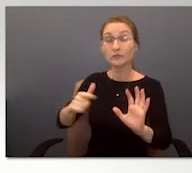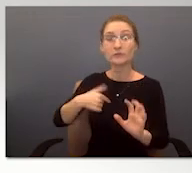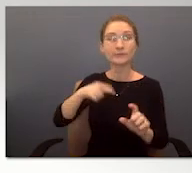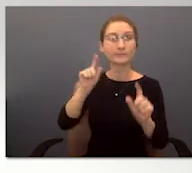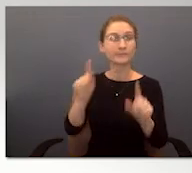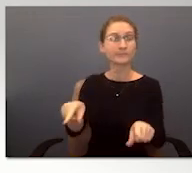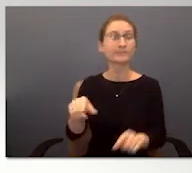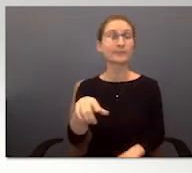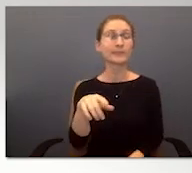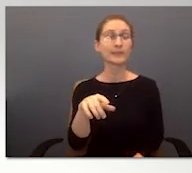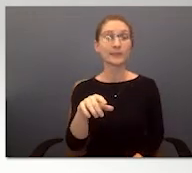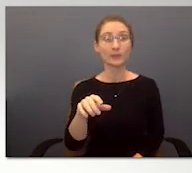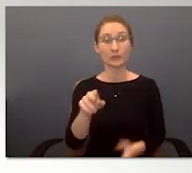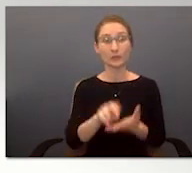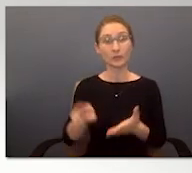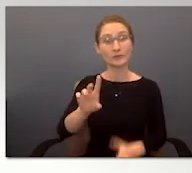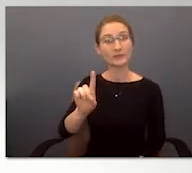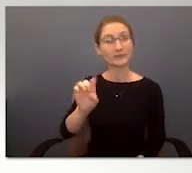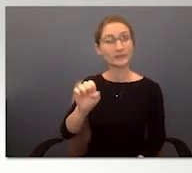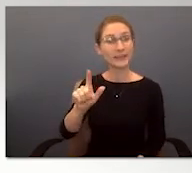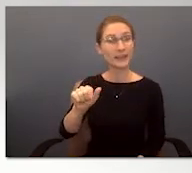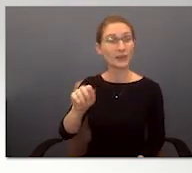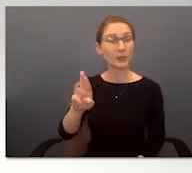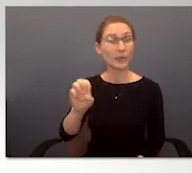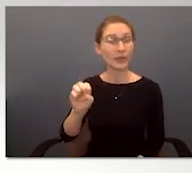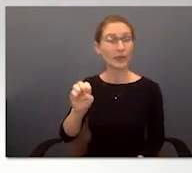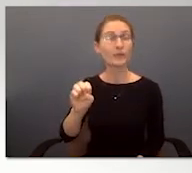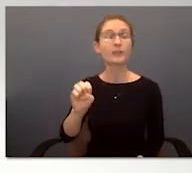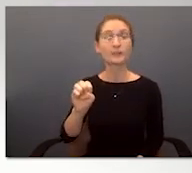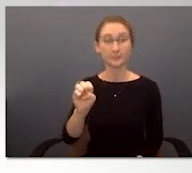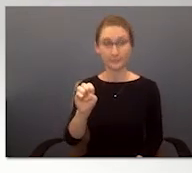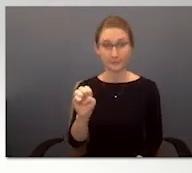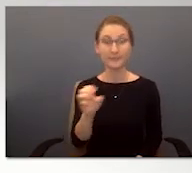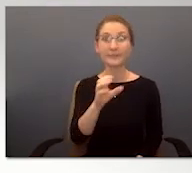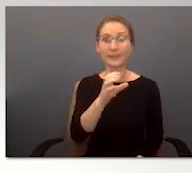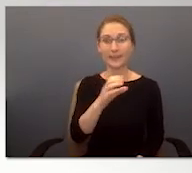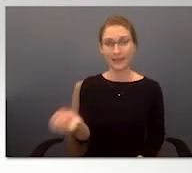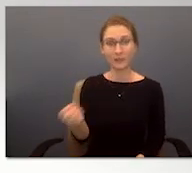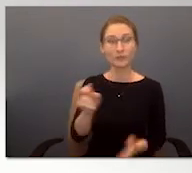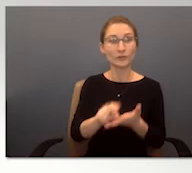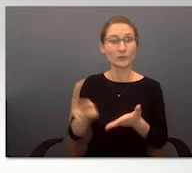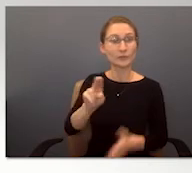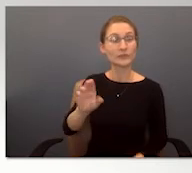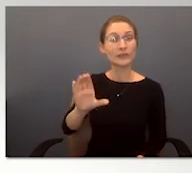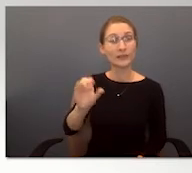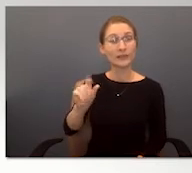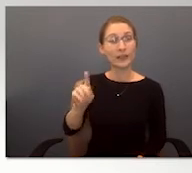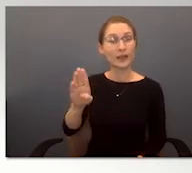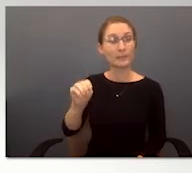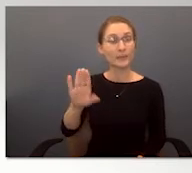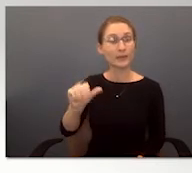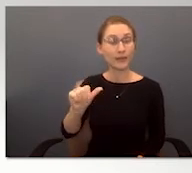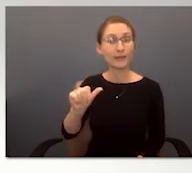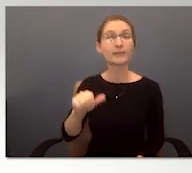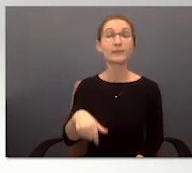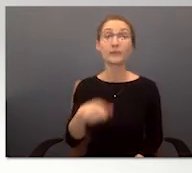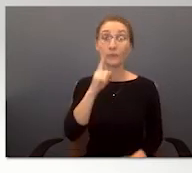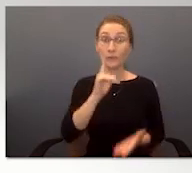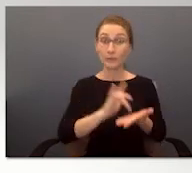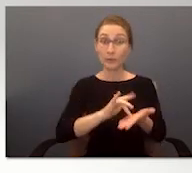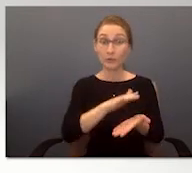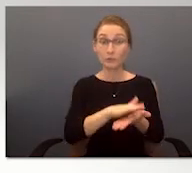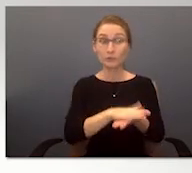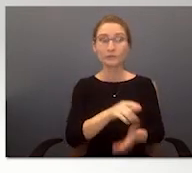school at the University of Delaware for undergrad, and then up to Columbia University for my Master's of Public Health, then down to Georgetown for my medical